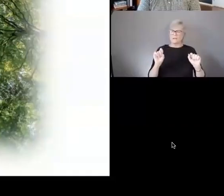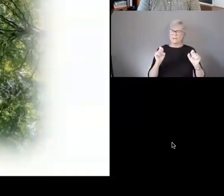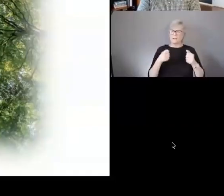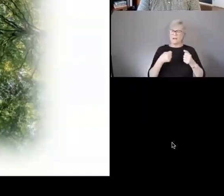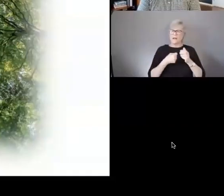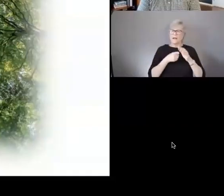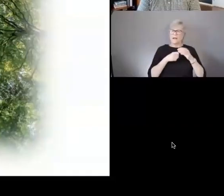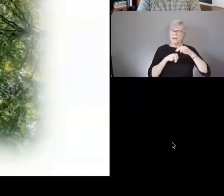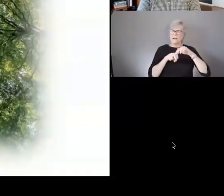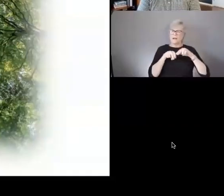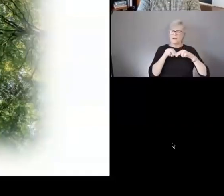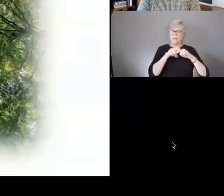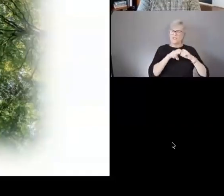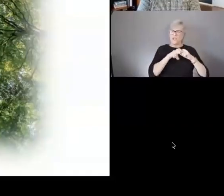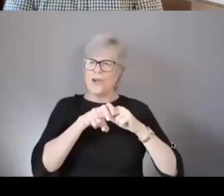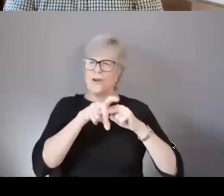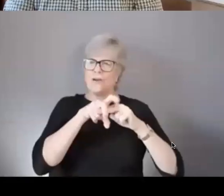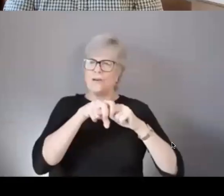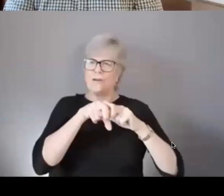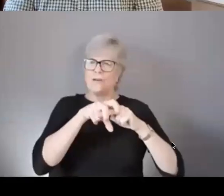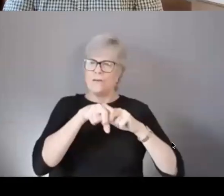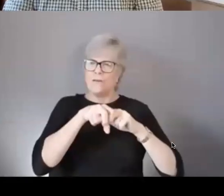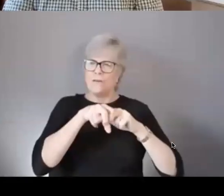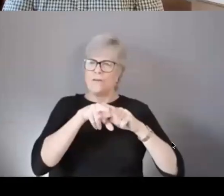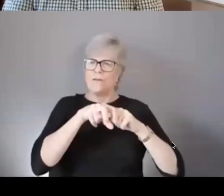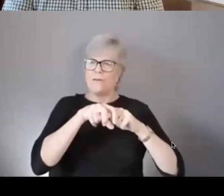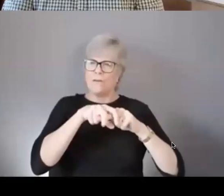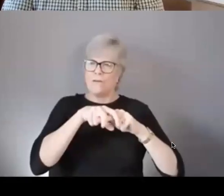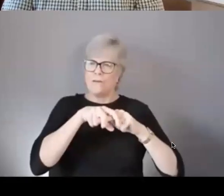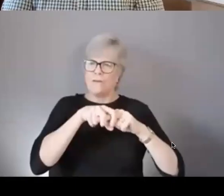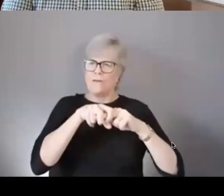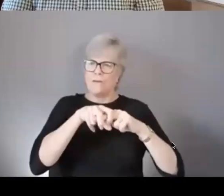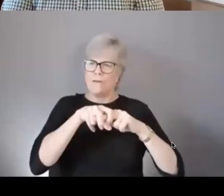pressure, pulse, heaviness, lightness.